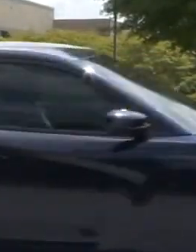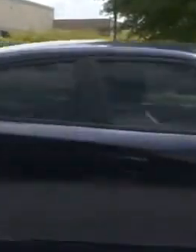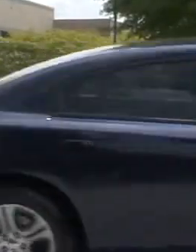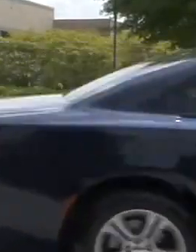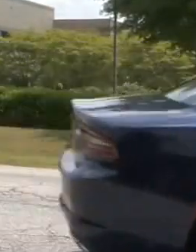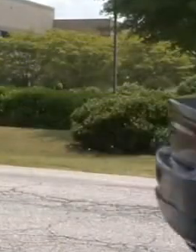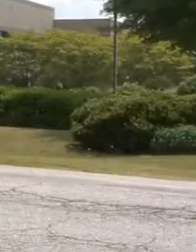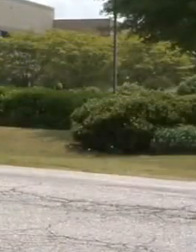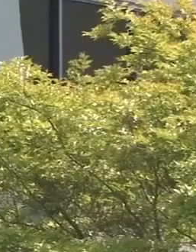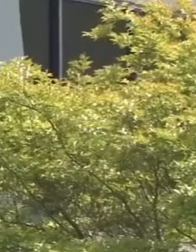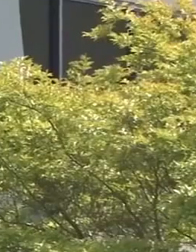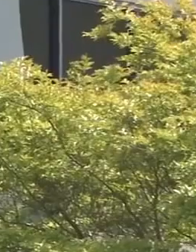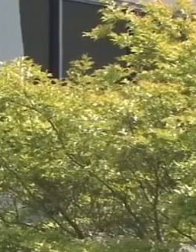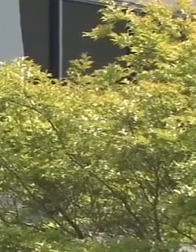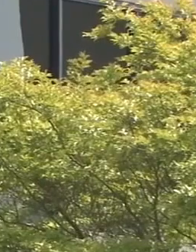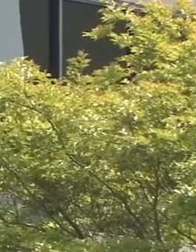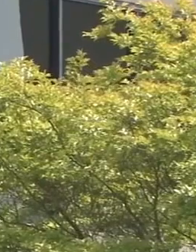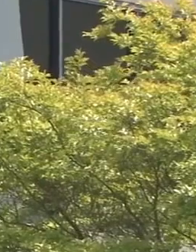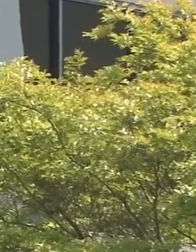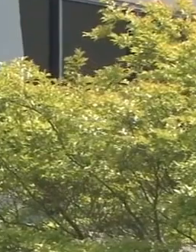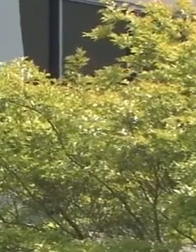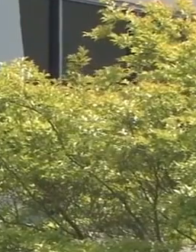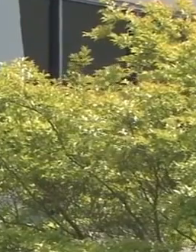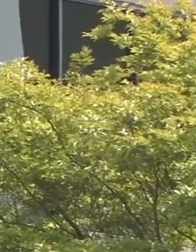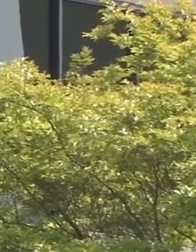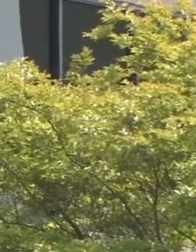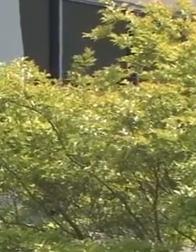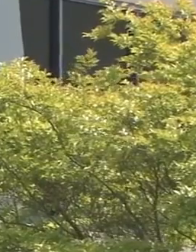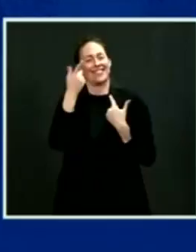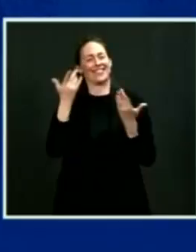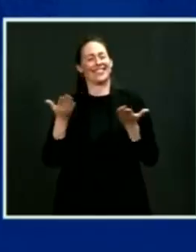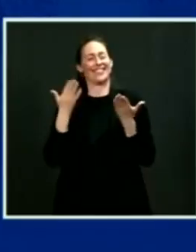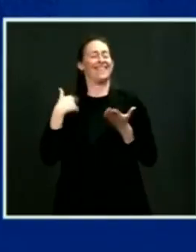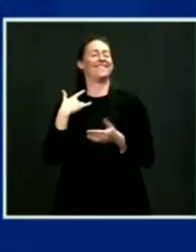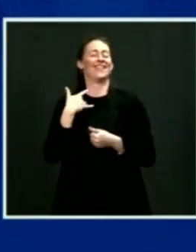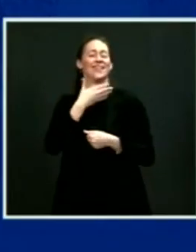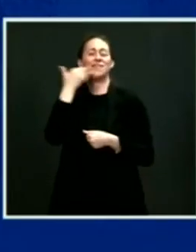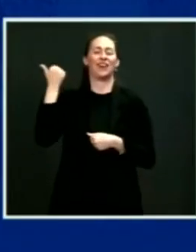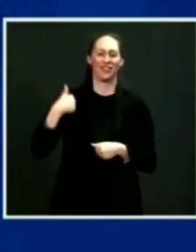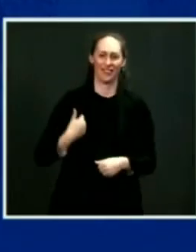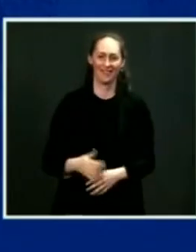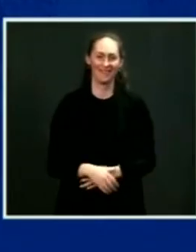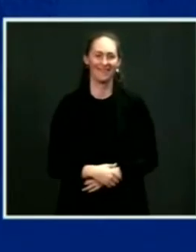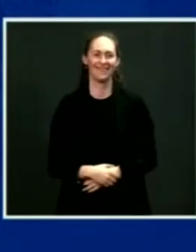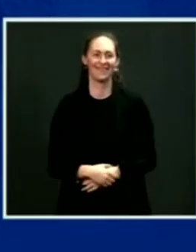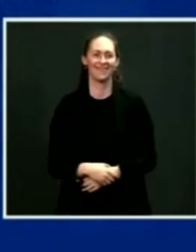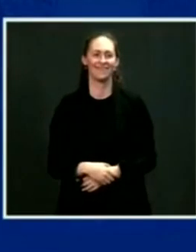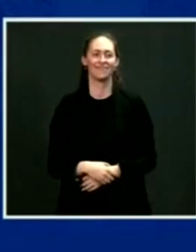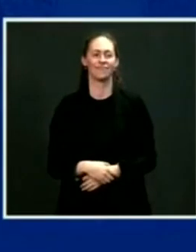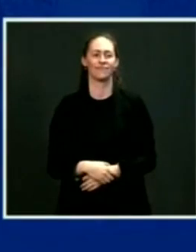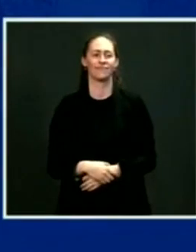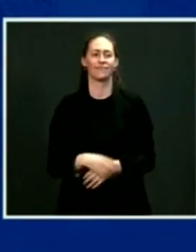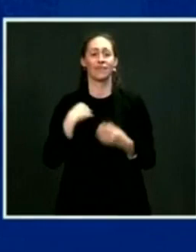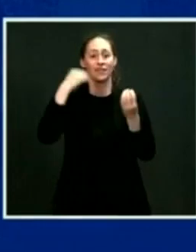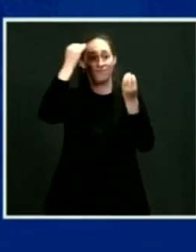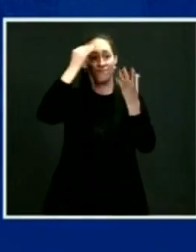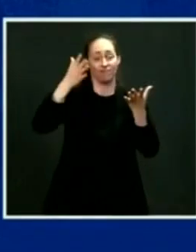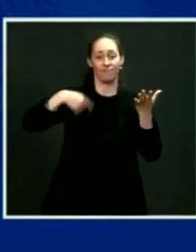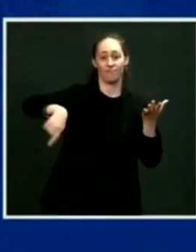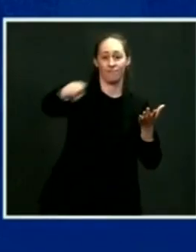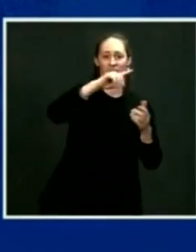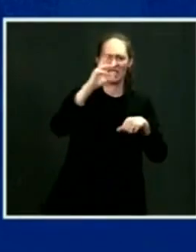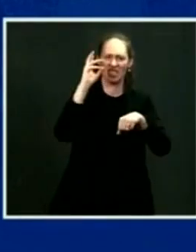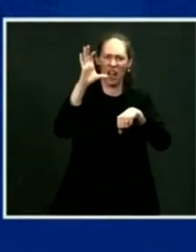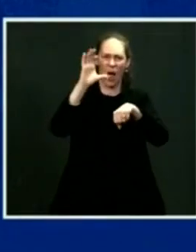introducing the men and women who are working to get electric buses on American roads. On behalf of 600 employees that we have here at Proterra,